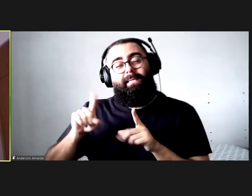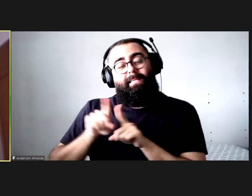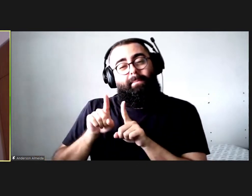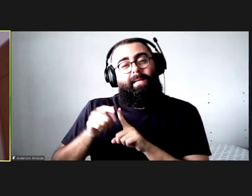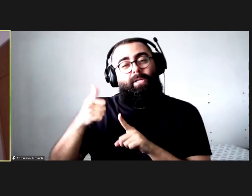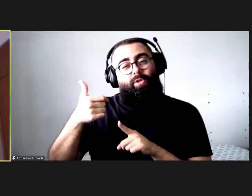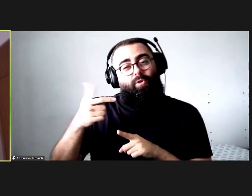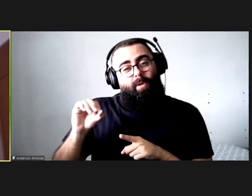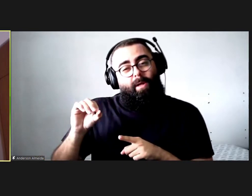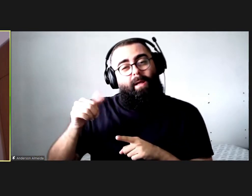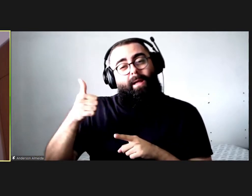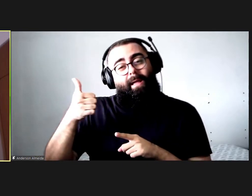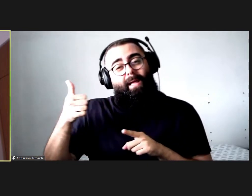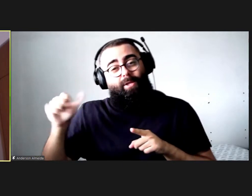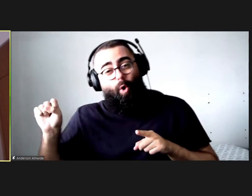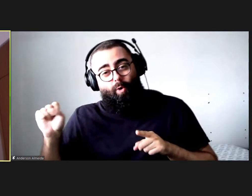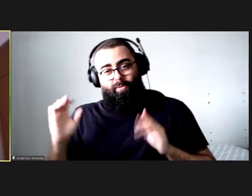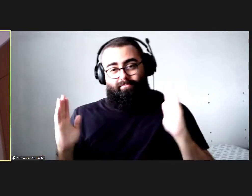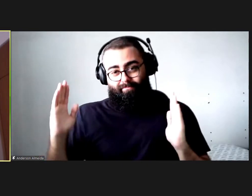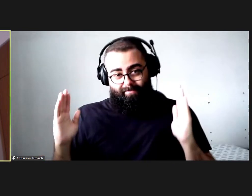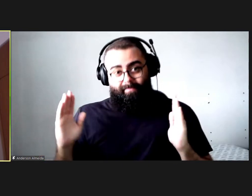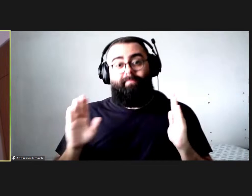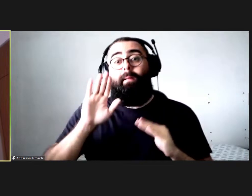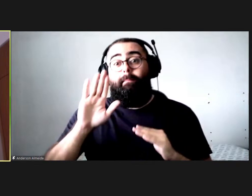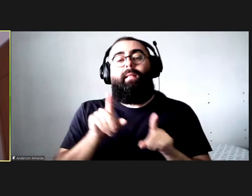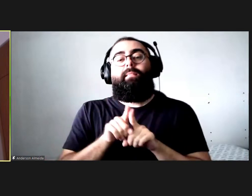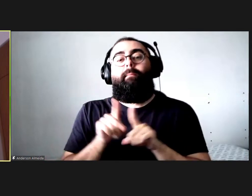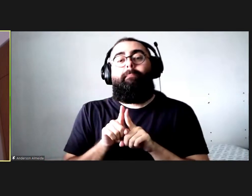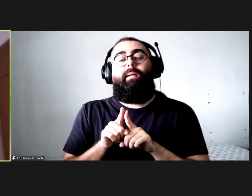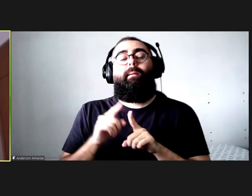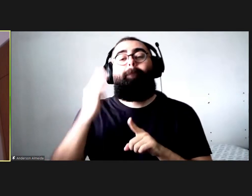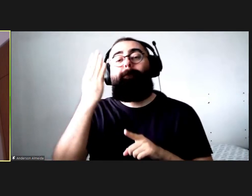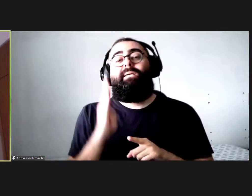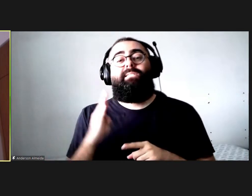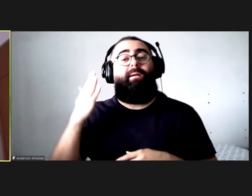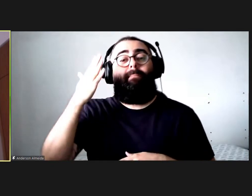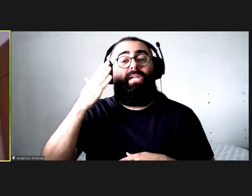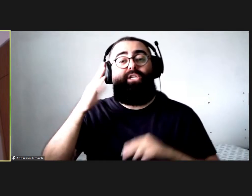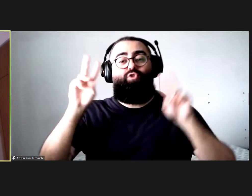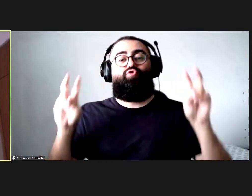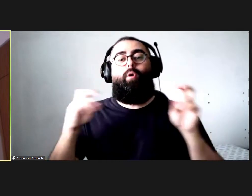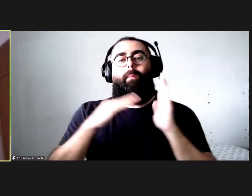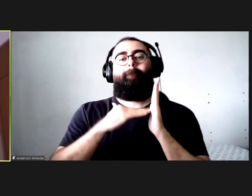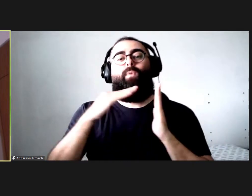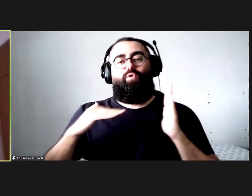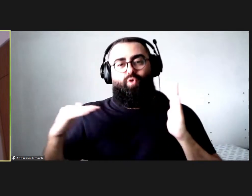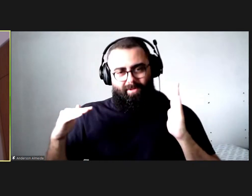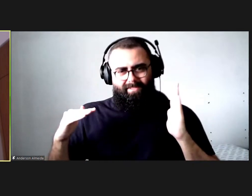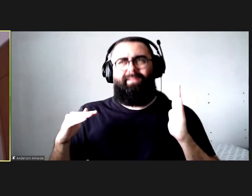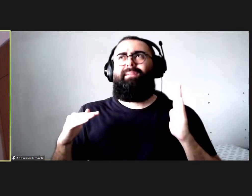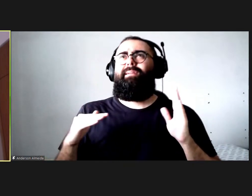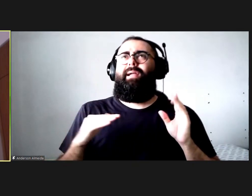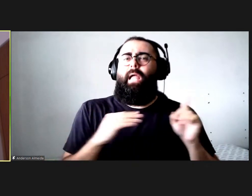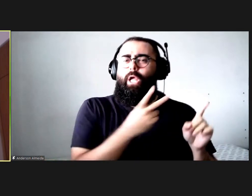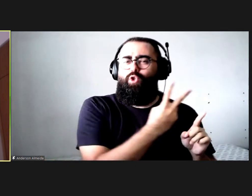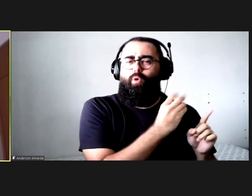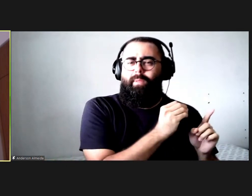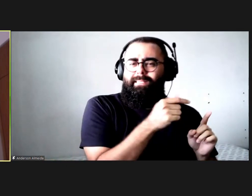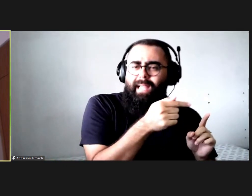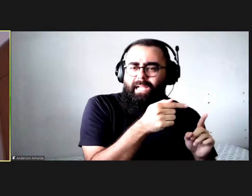but also the activities of the Brazilian Colloquium on Speech Prosody held between 2007